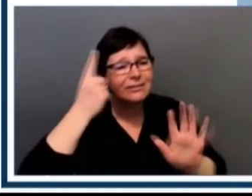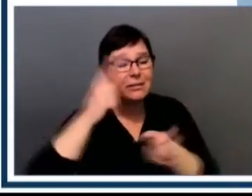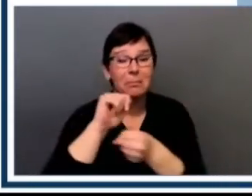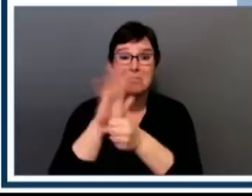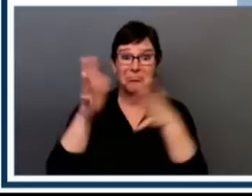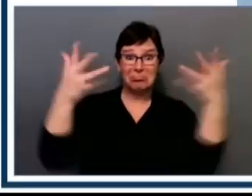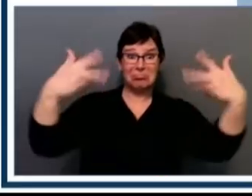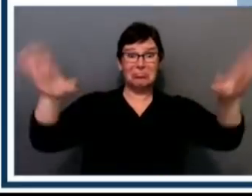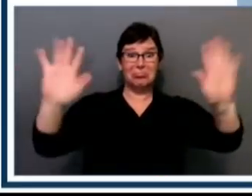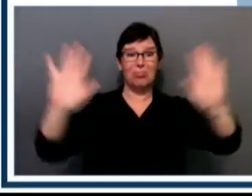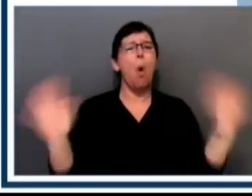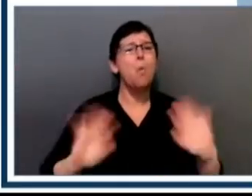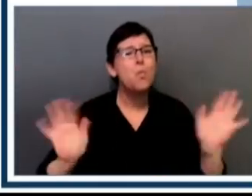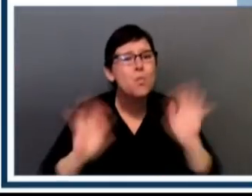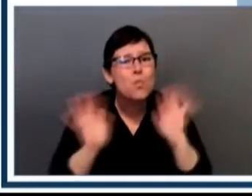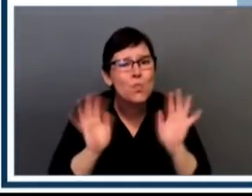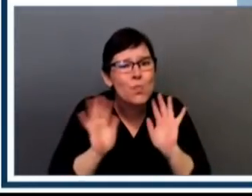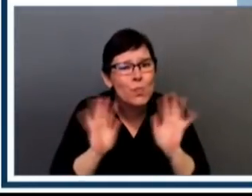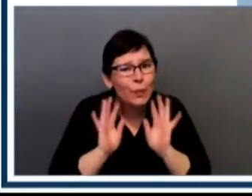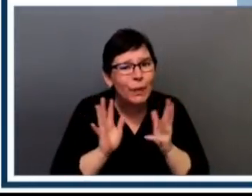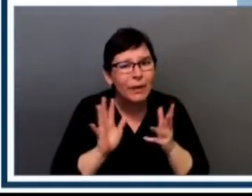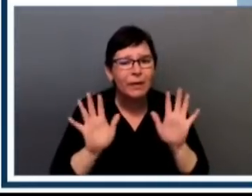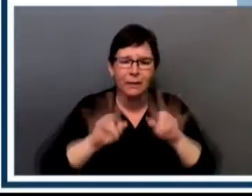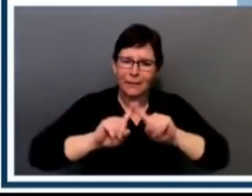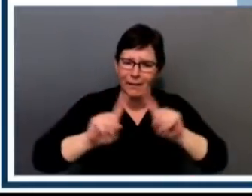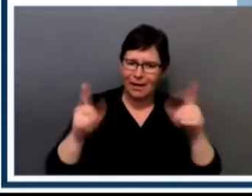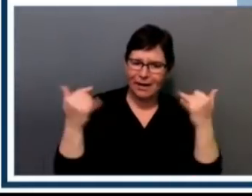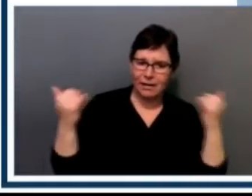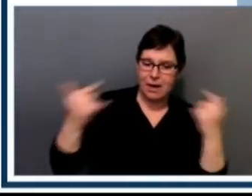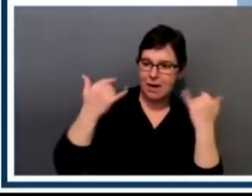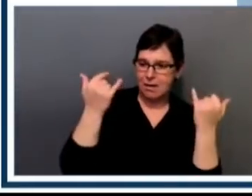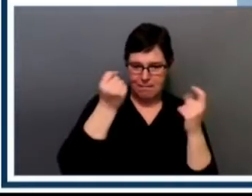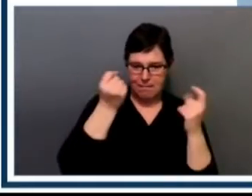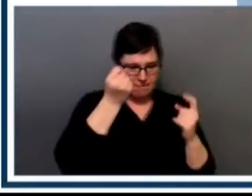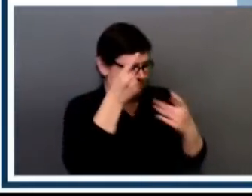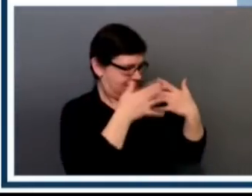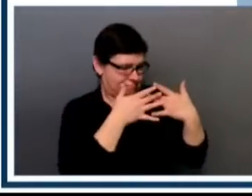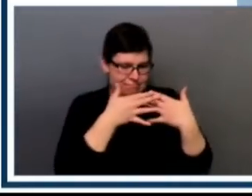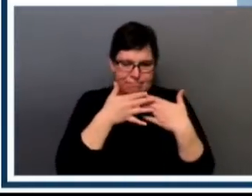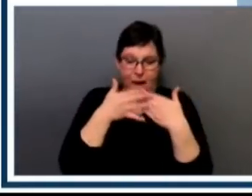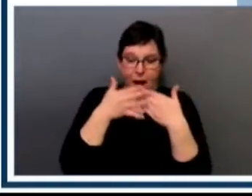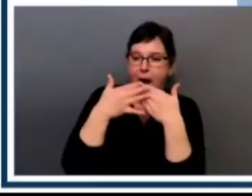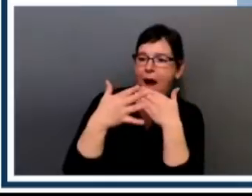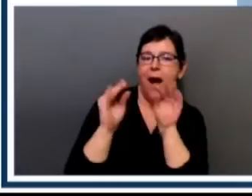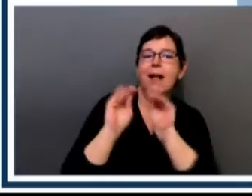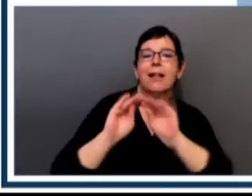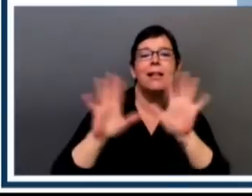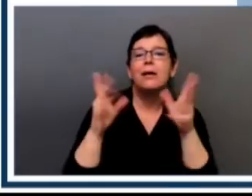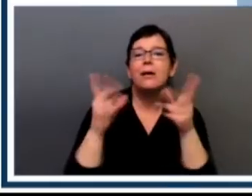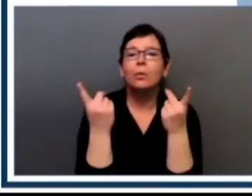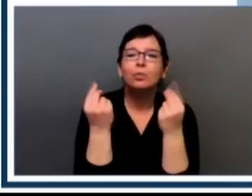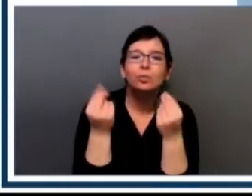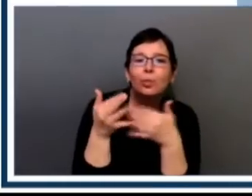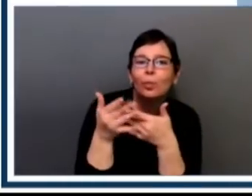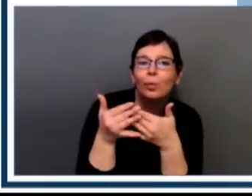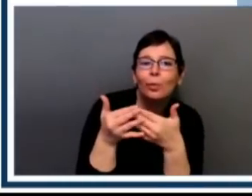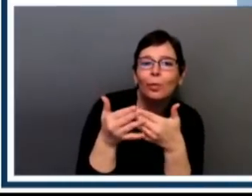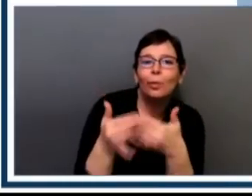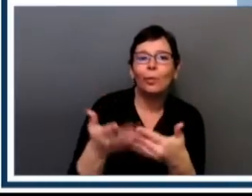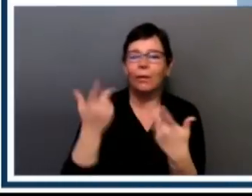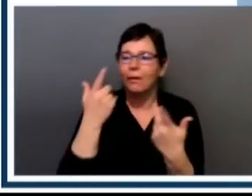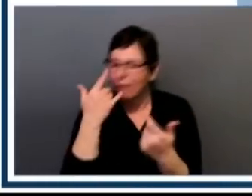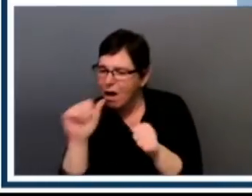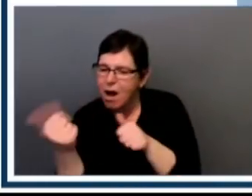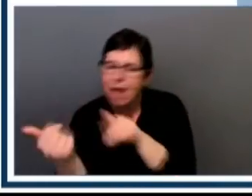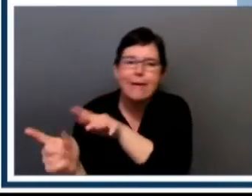other viruses and minimize their impact for the long term. So it's a major day, and there's lots of feelings and